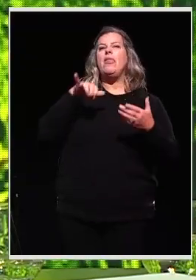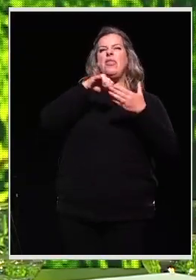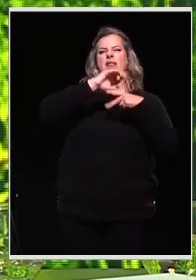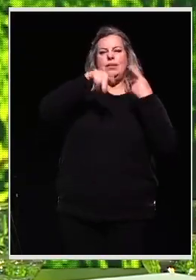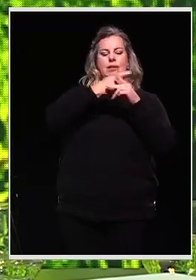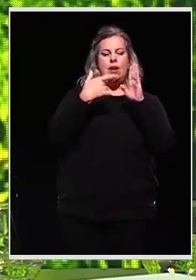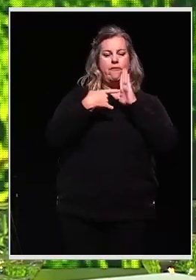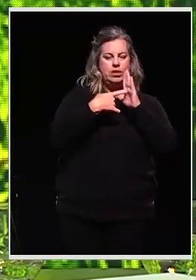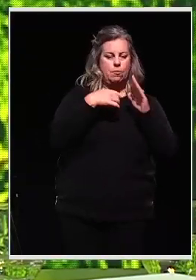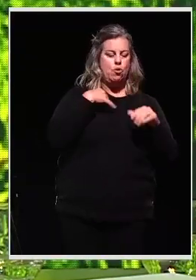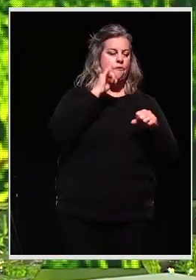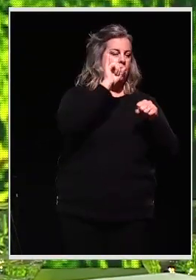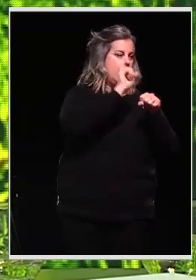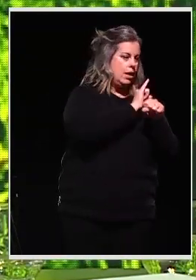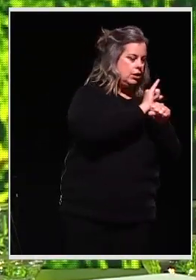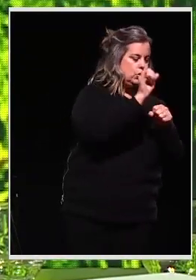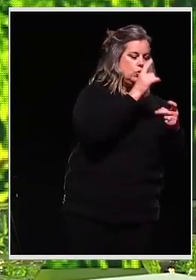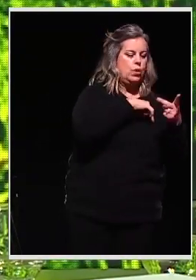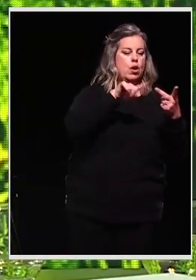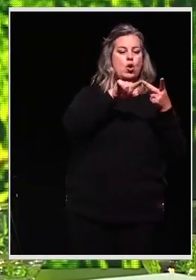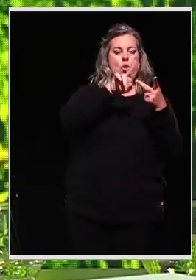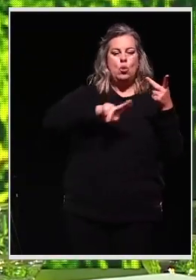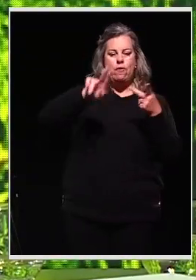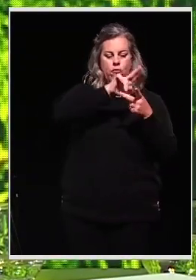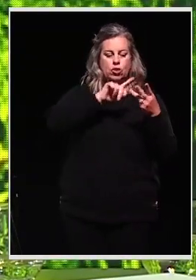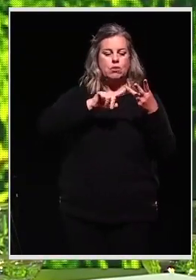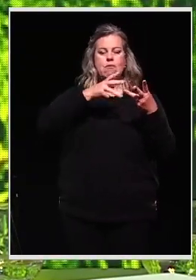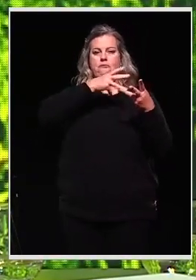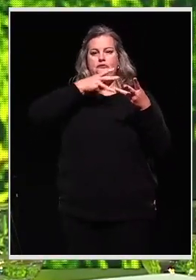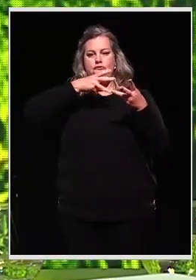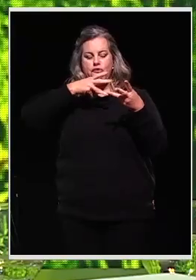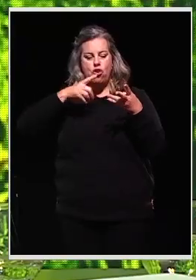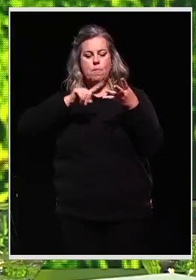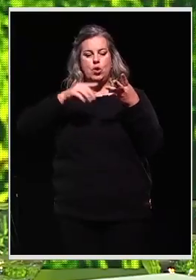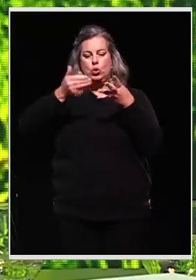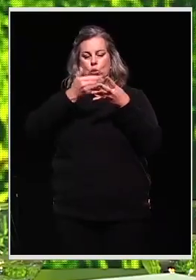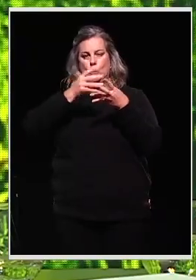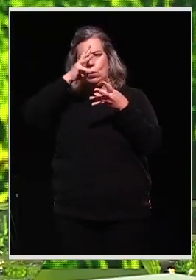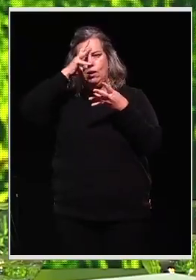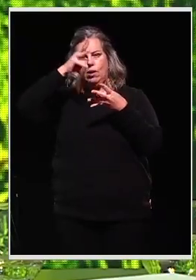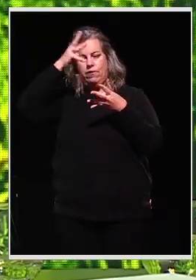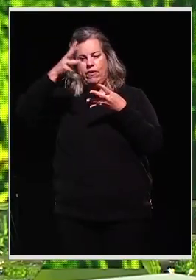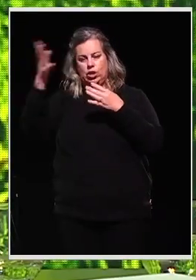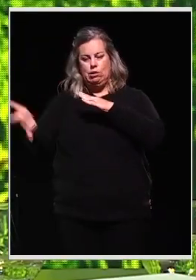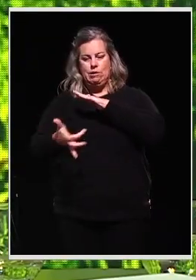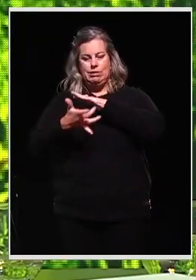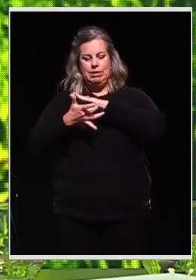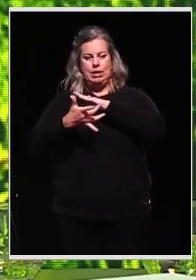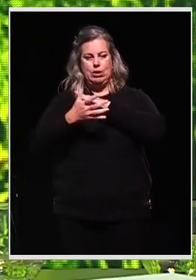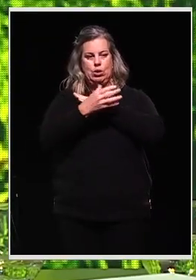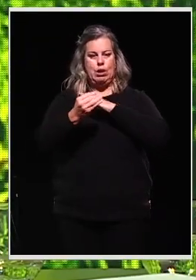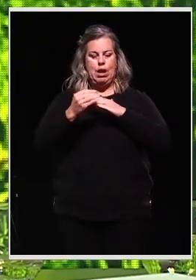have industry, universities, farmers, new innovative technologies, and you have a platform you're creating for